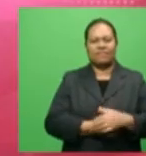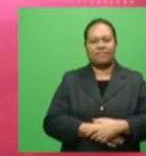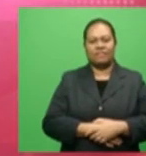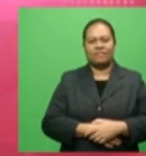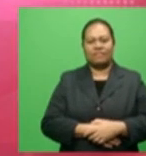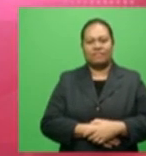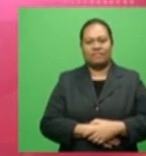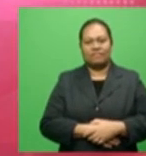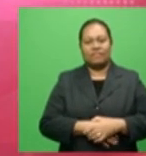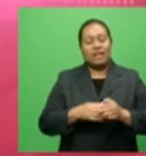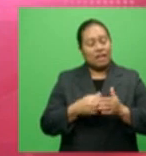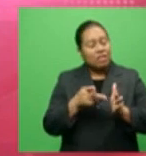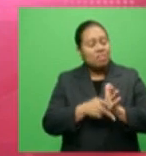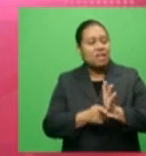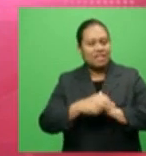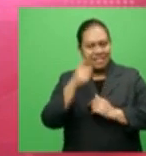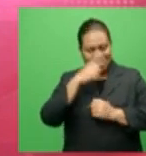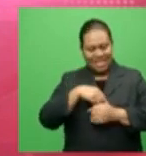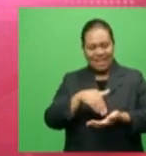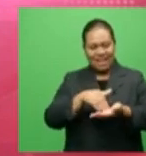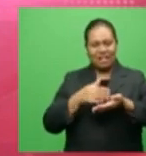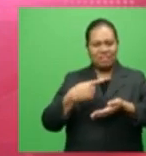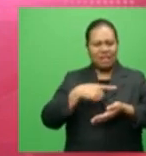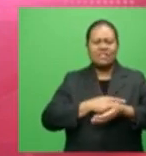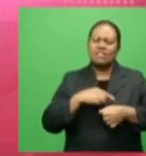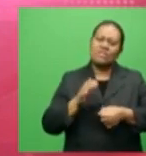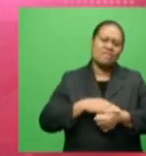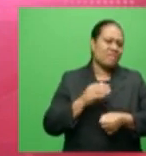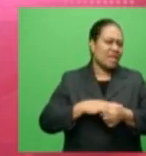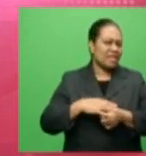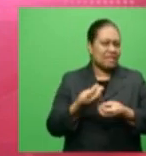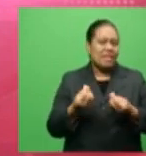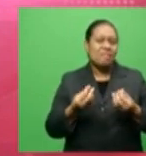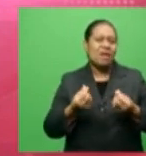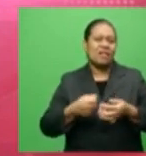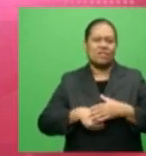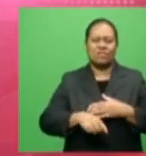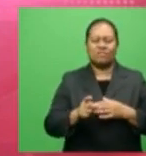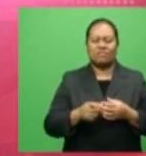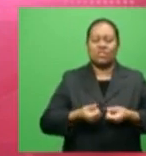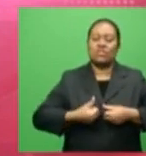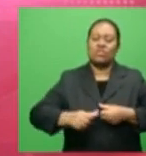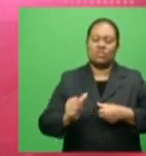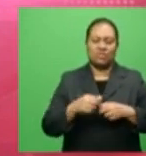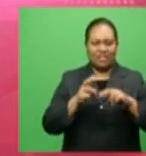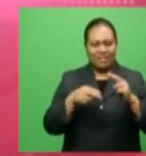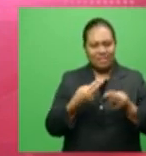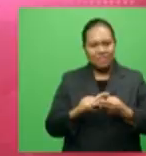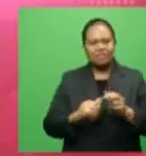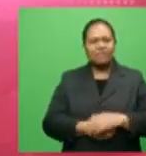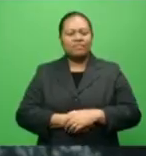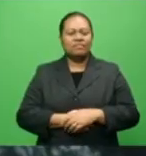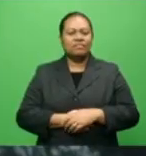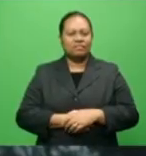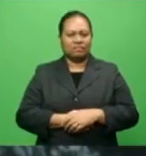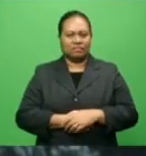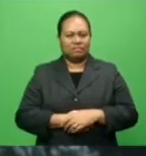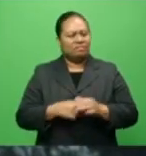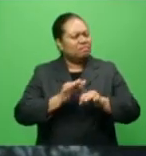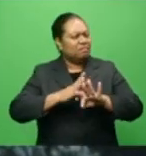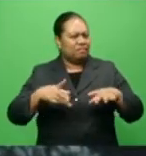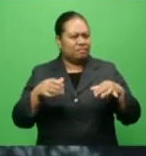to $32.95. Bulk gas, on the other hand, remains at the same price at $2.13 per kg, and auto